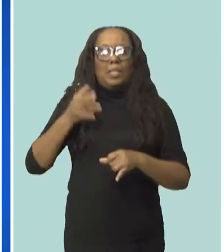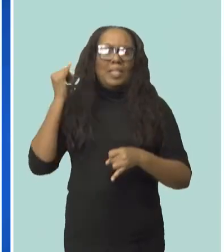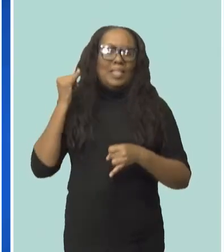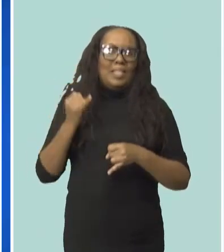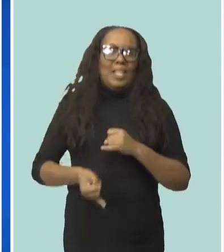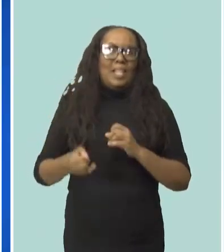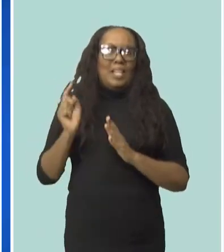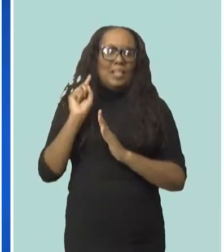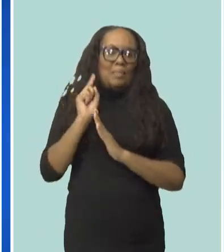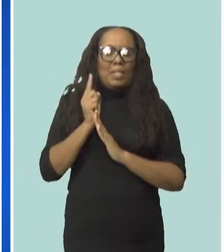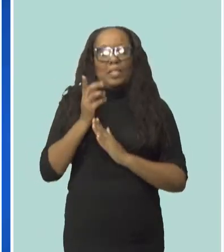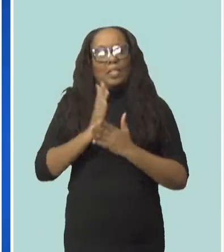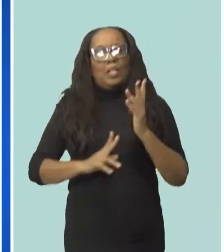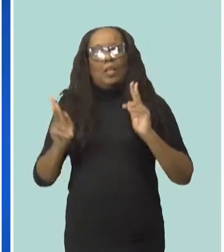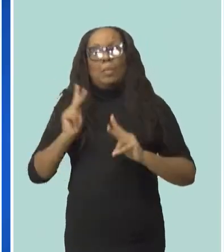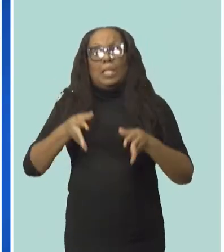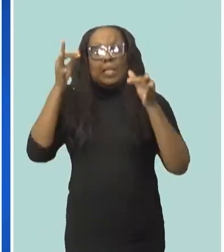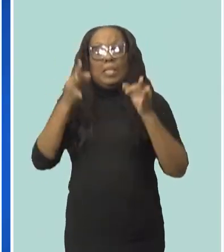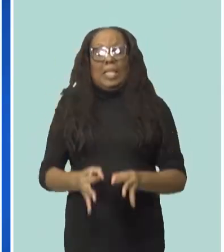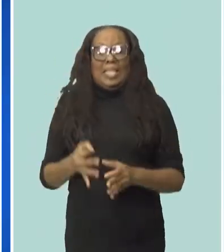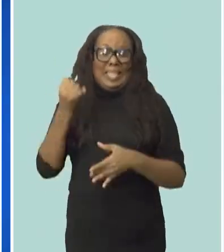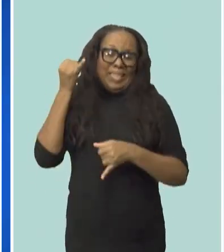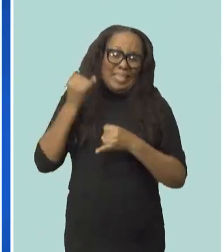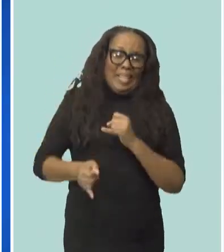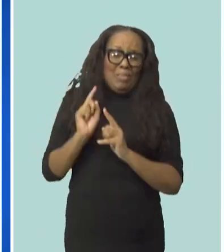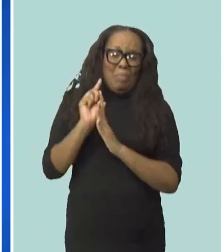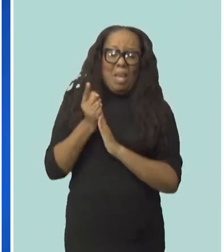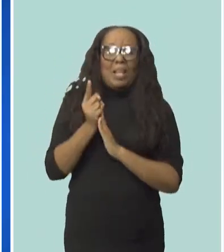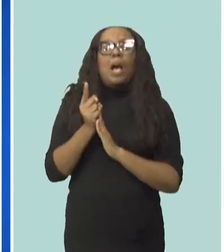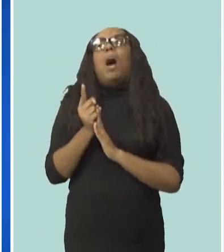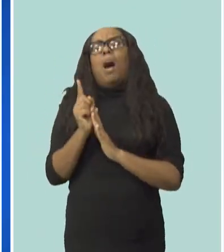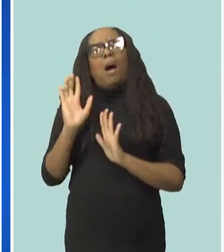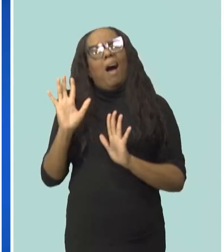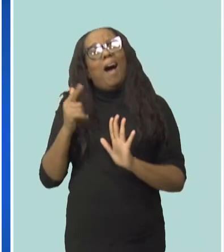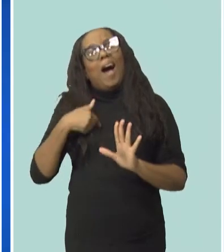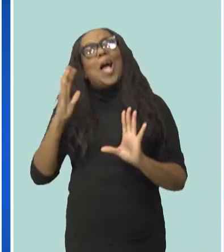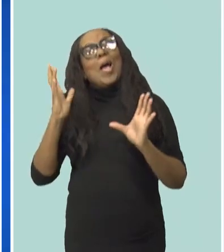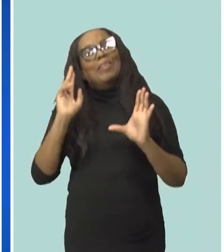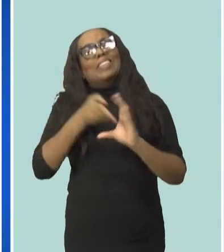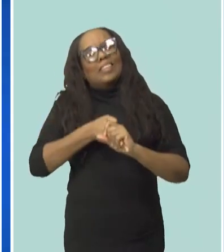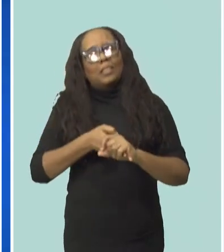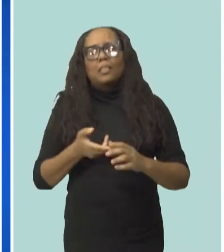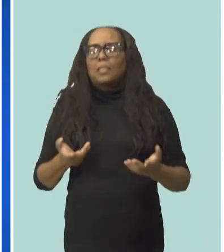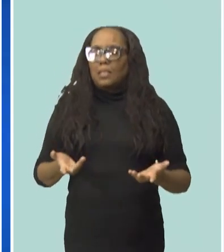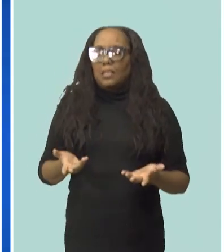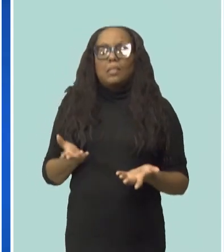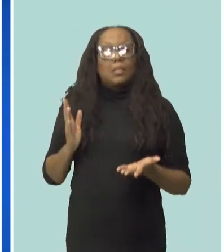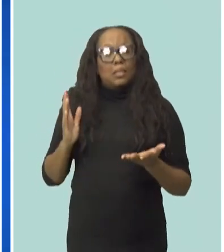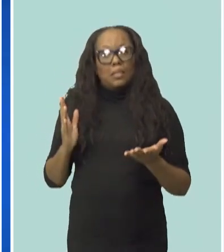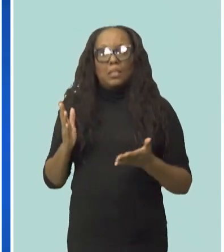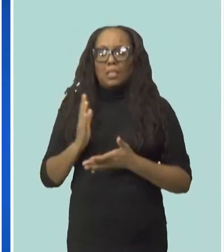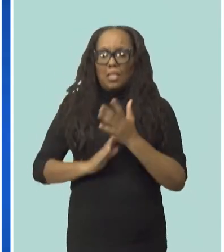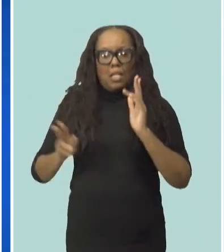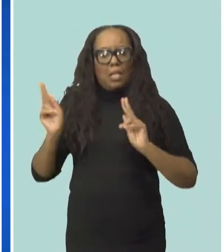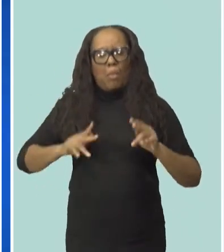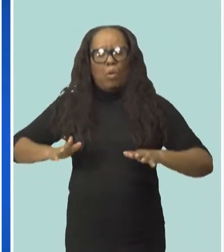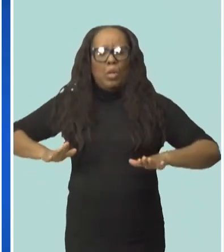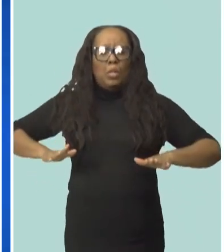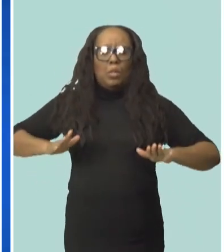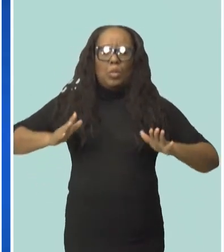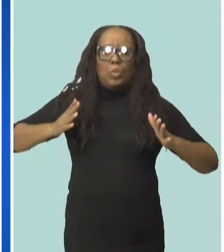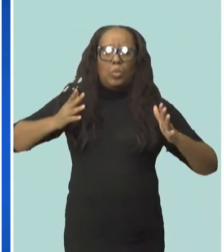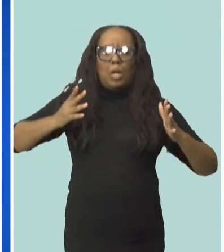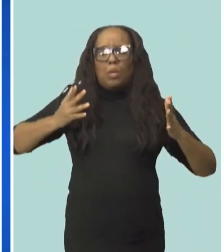only just made up their minds to be part of the revelry. There was some concerns with some low numbers in terms of sign-ups, but there's